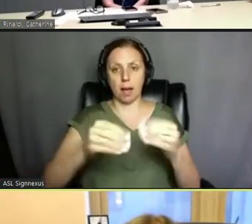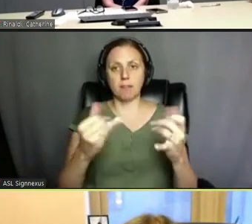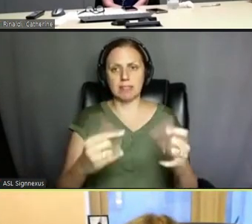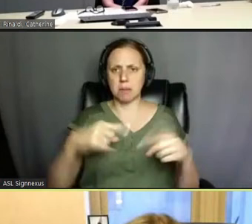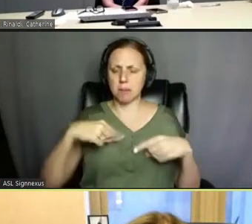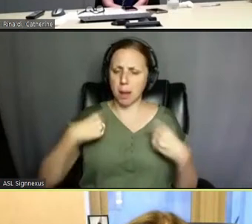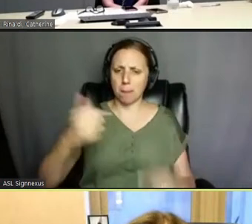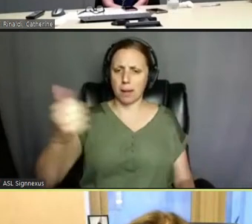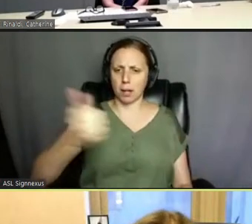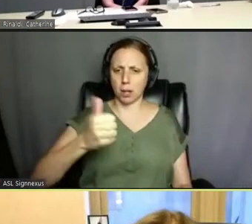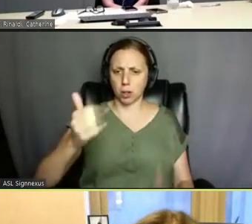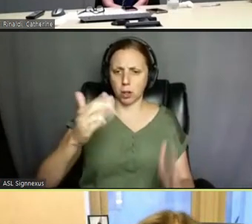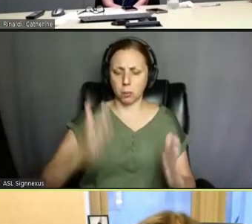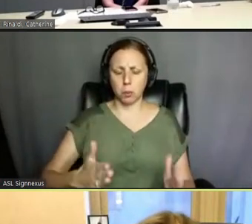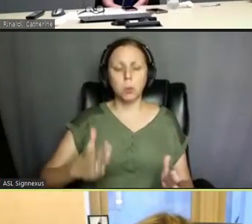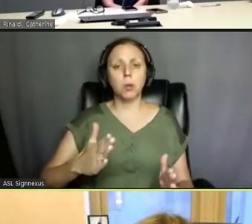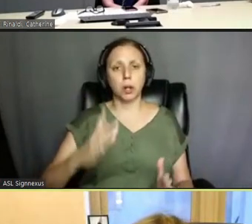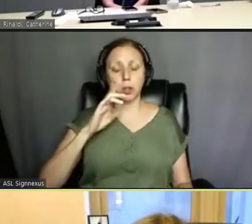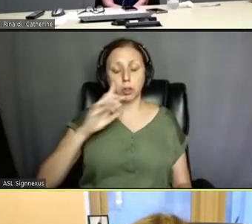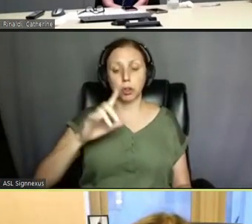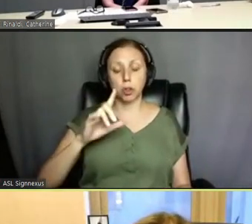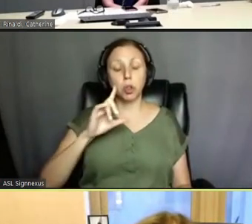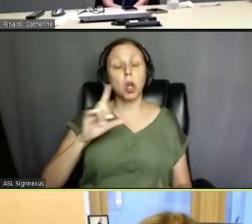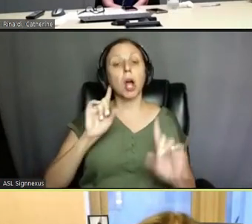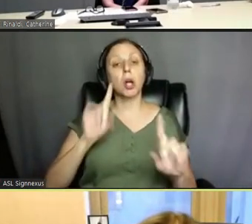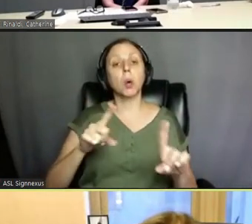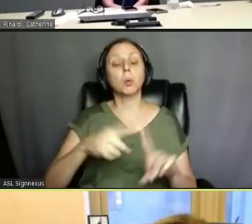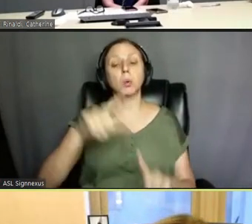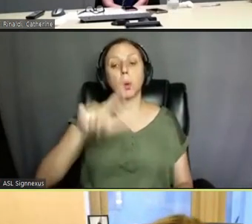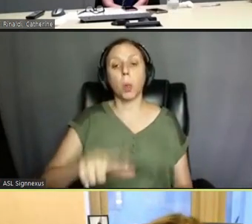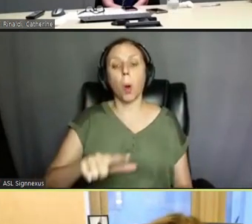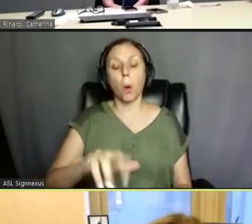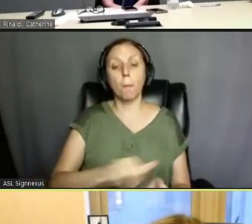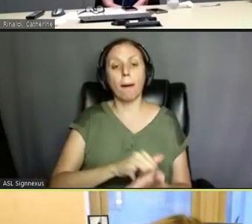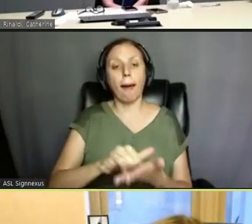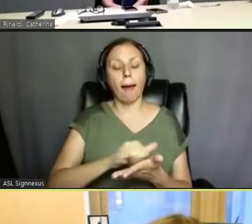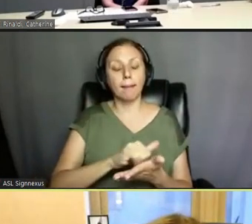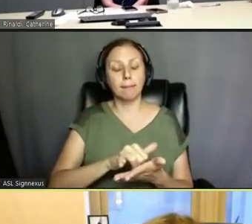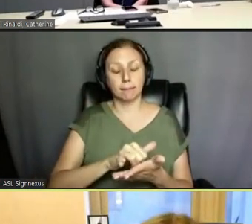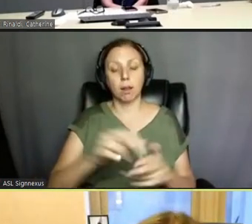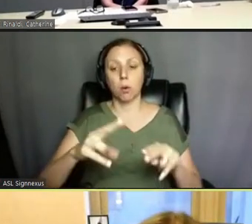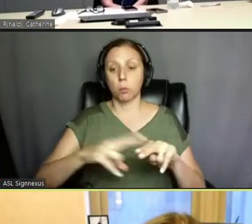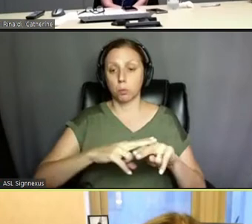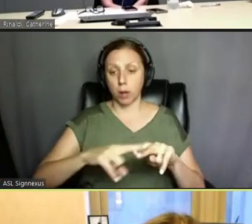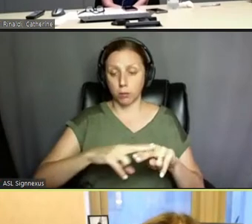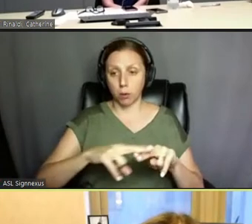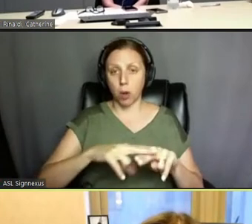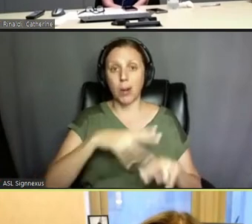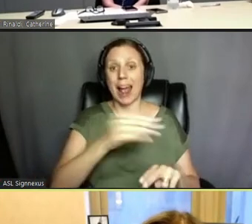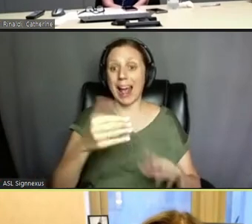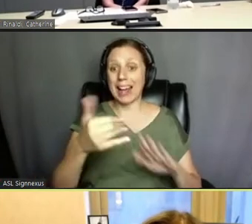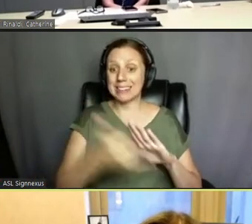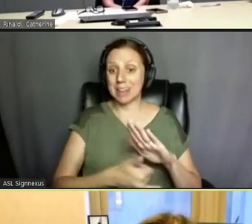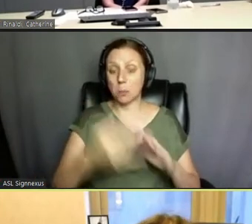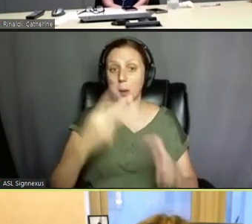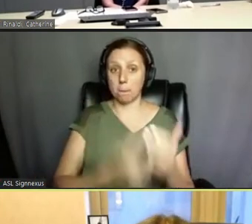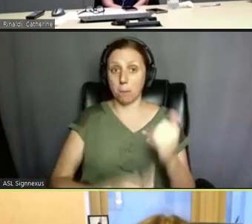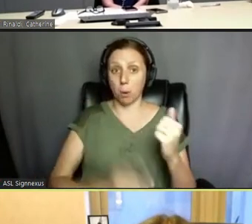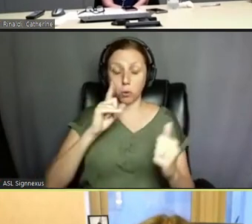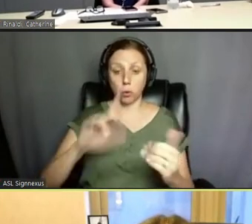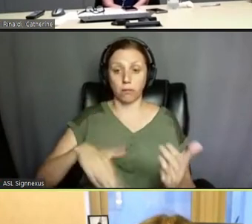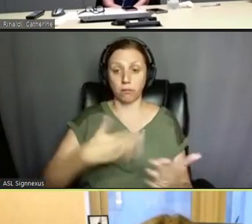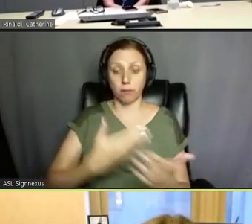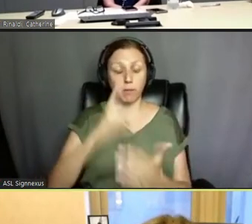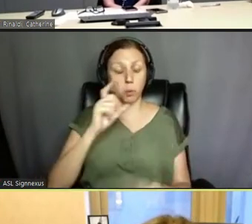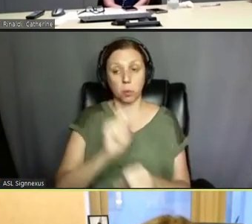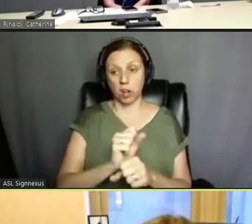commuter to Lower Manhattan. I take the railroad and a subway to get to work, and it takes